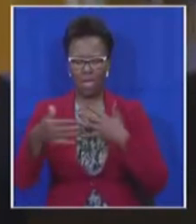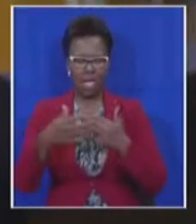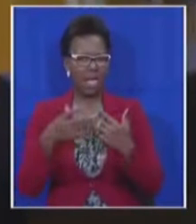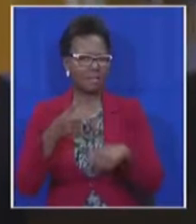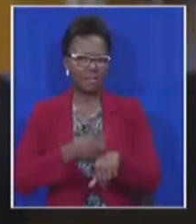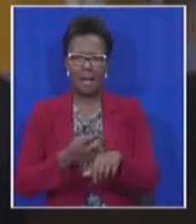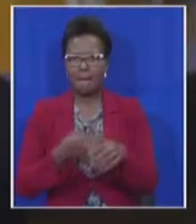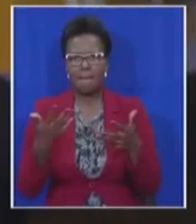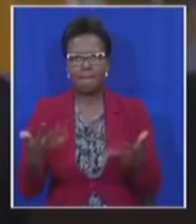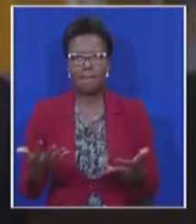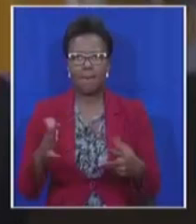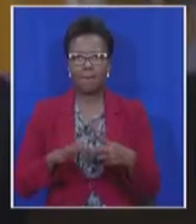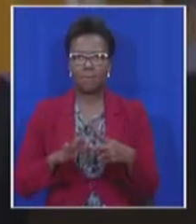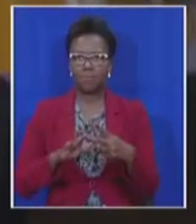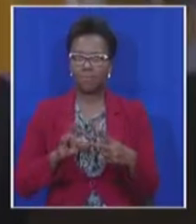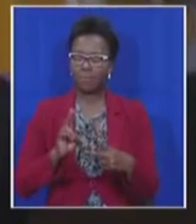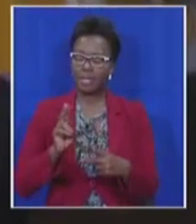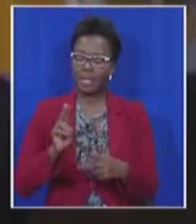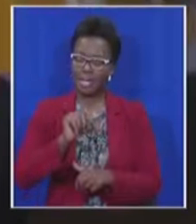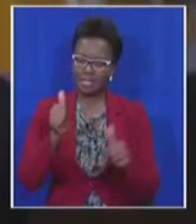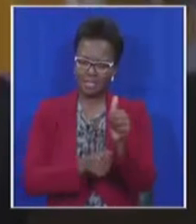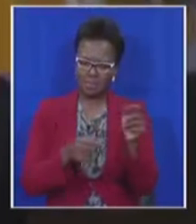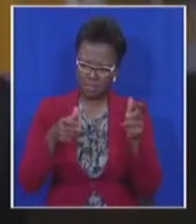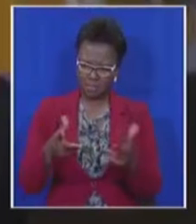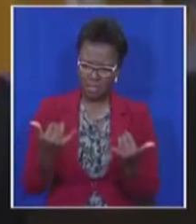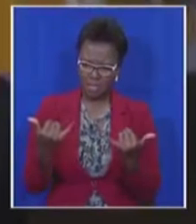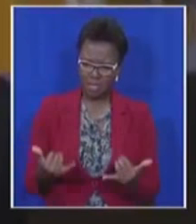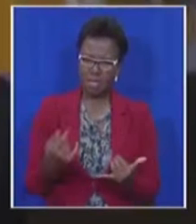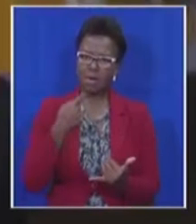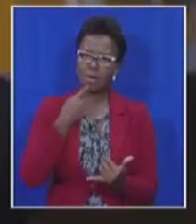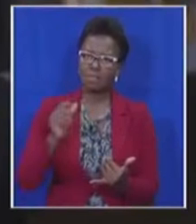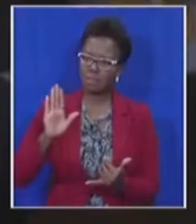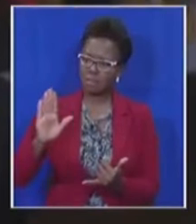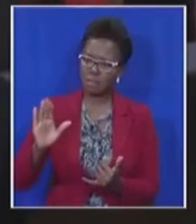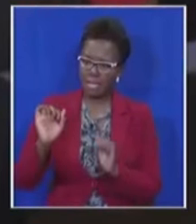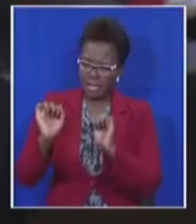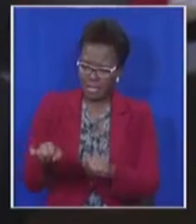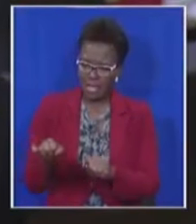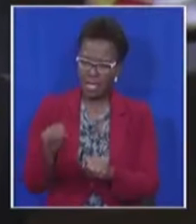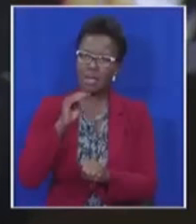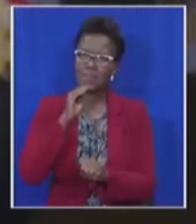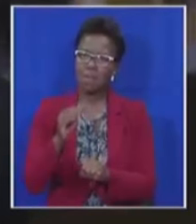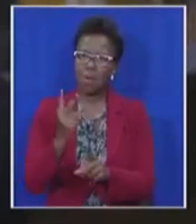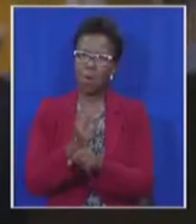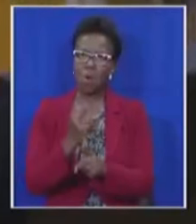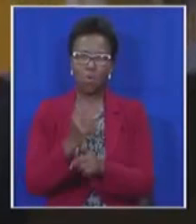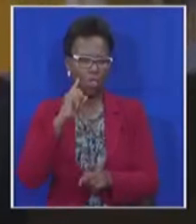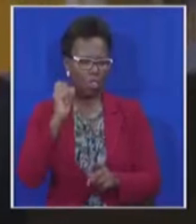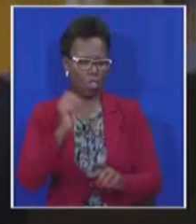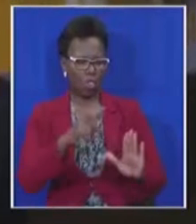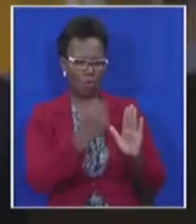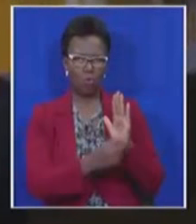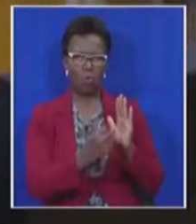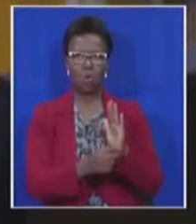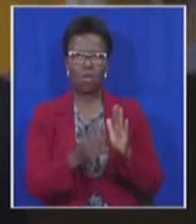seems as if, Honourable Deputy Speaker, that he's entitled to be belligerent and boorish in terms of how he speaks